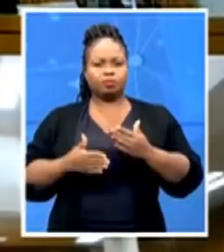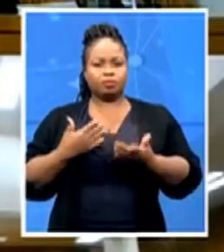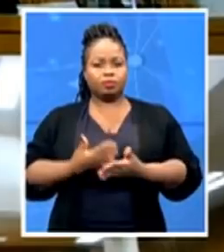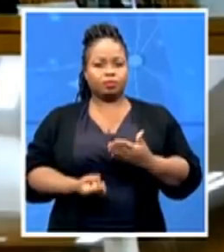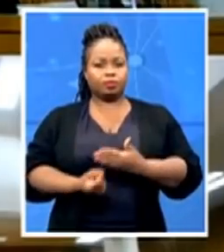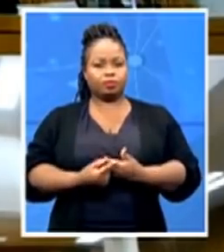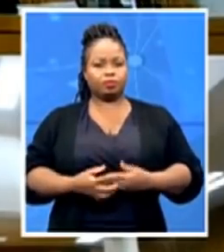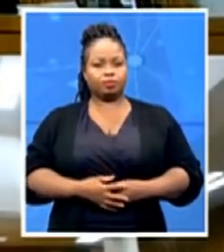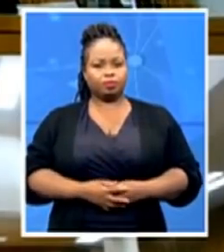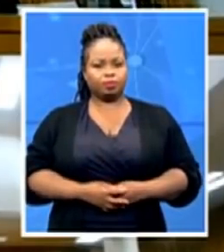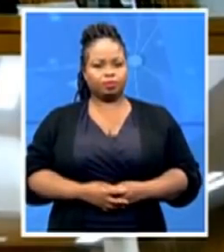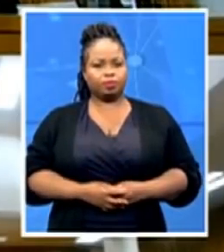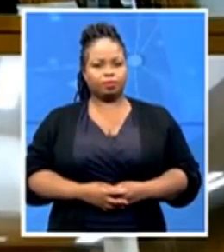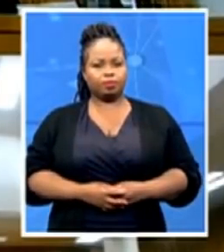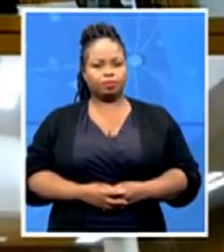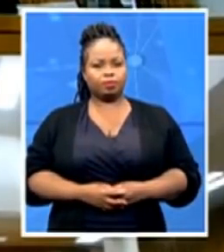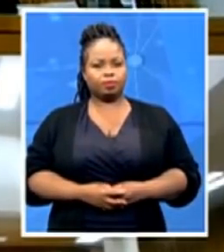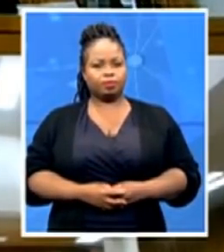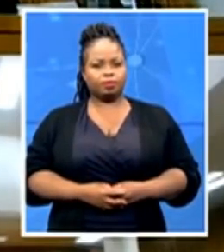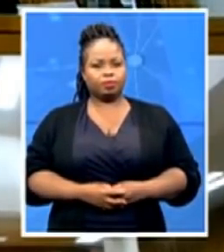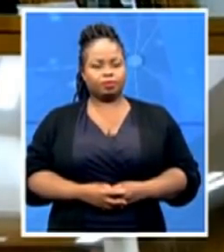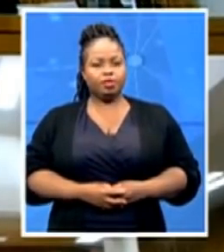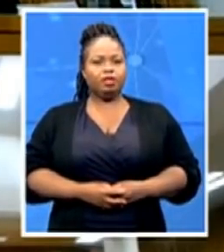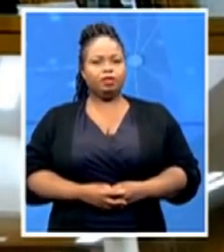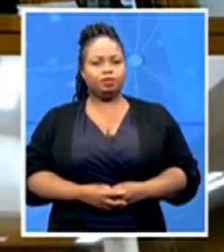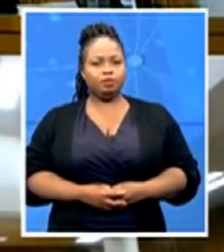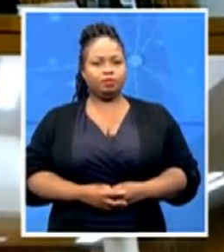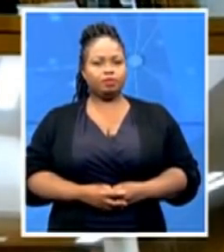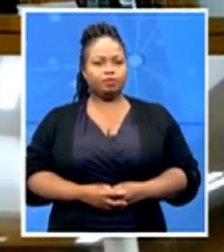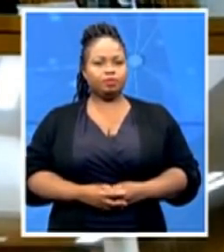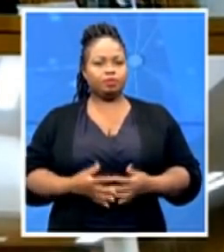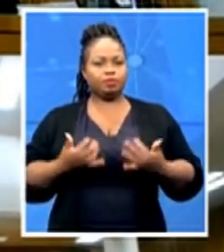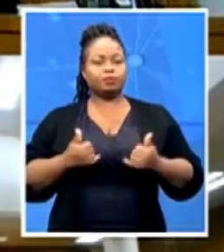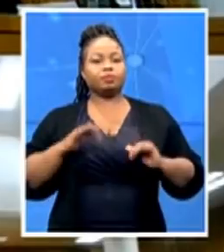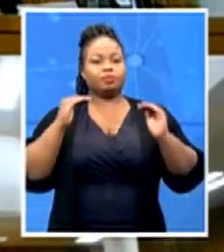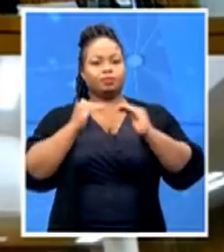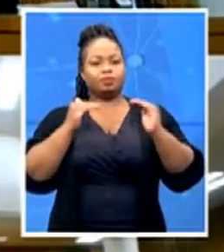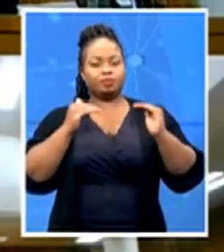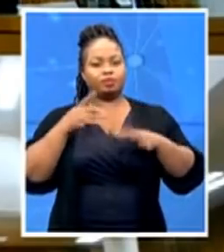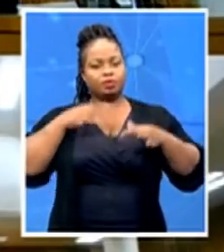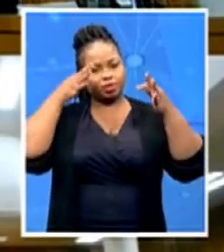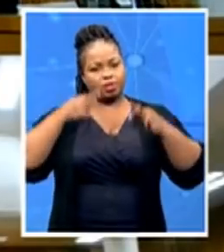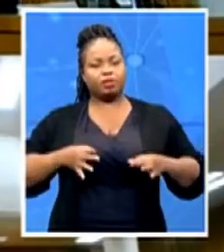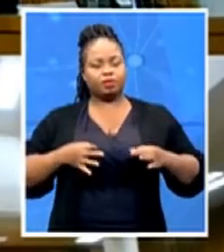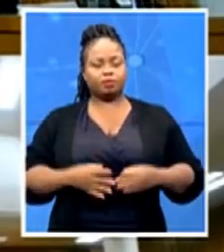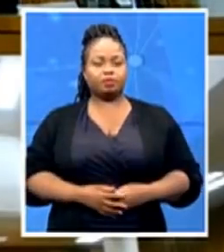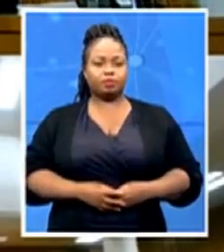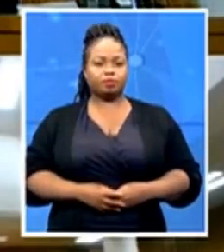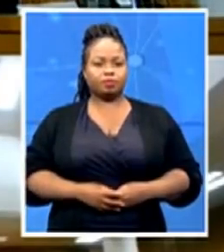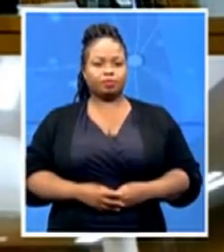there is no free-floating standard of fairness that applies to decisions or actions that are not administrative action as contemplated by